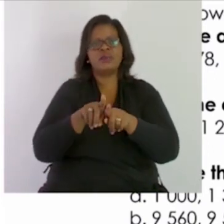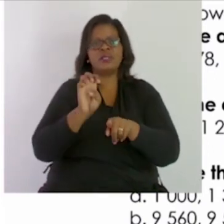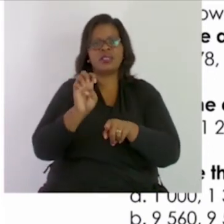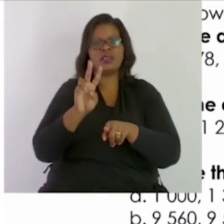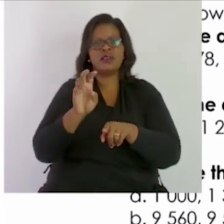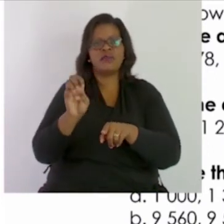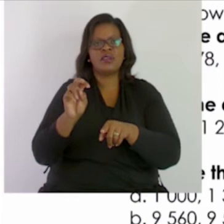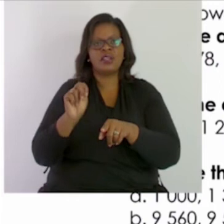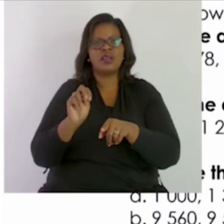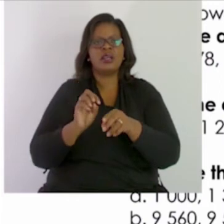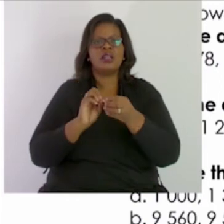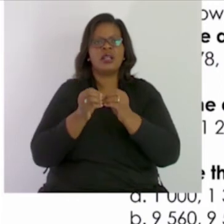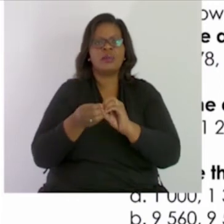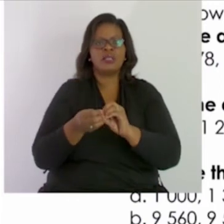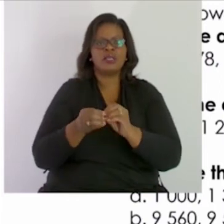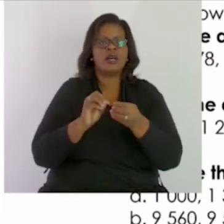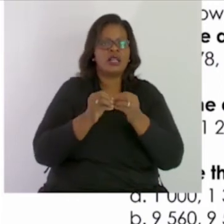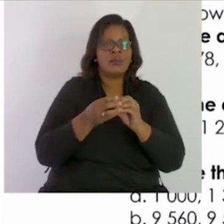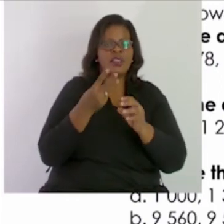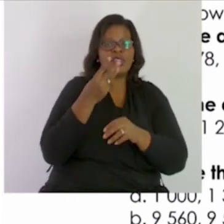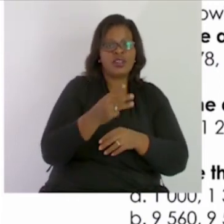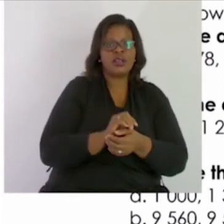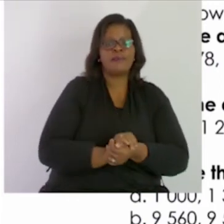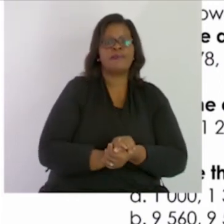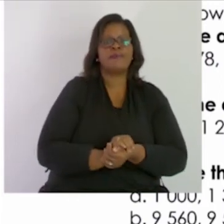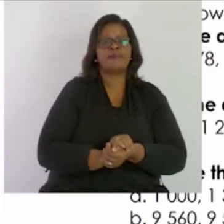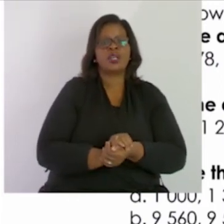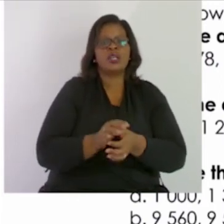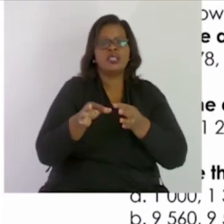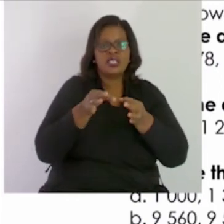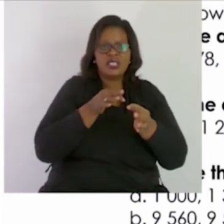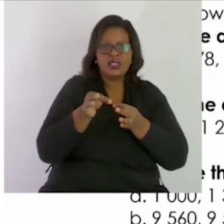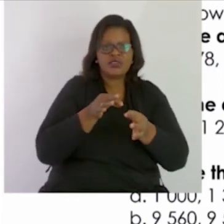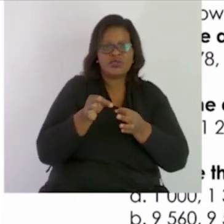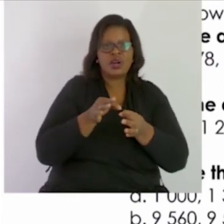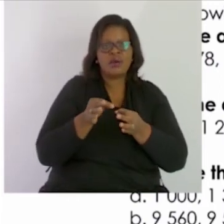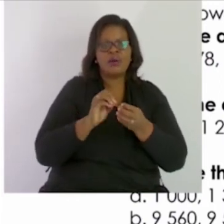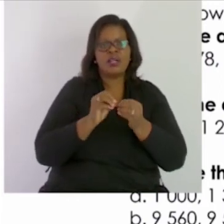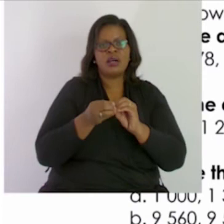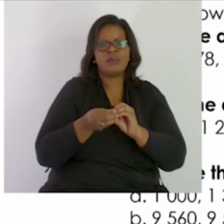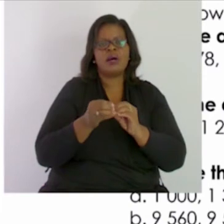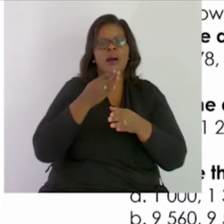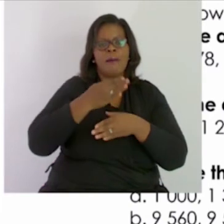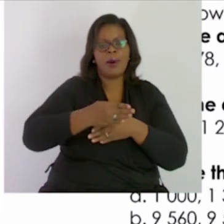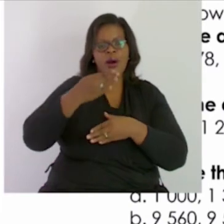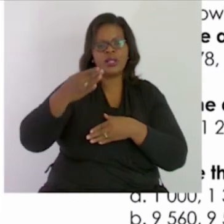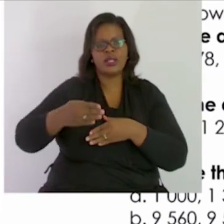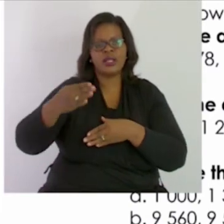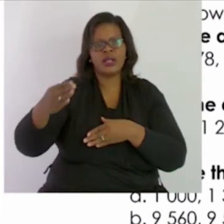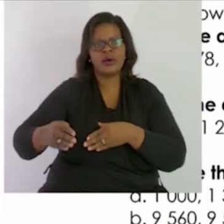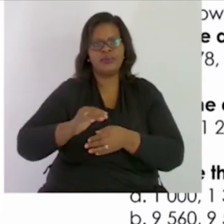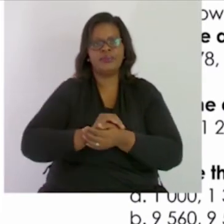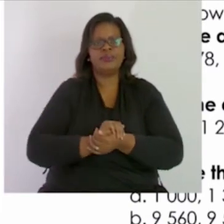Then number 3, we are supposed to describe the number pattern. When you are describing the number pattern,